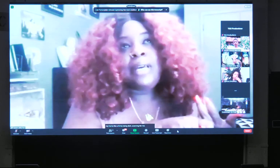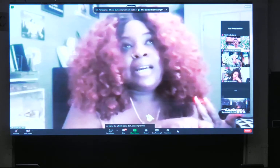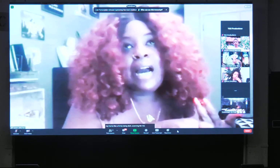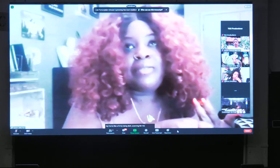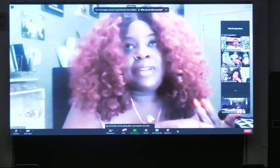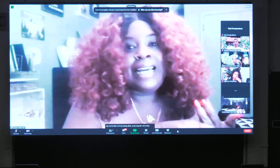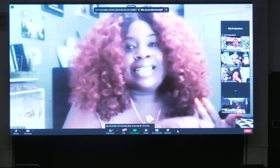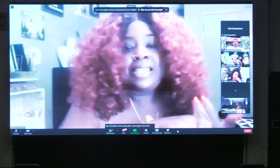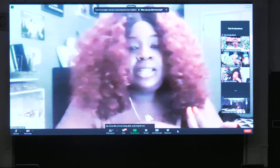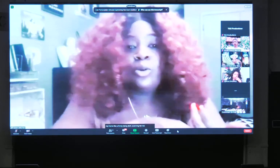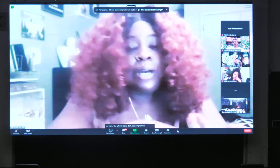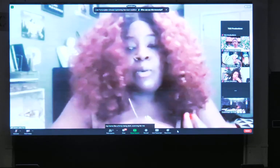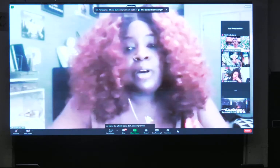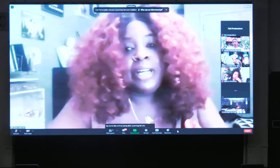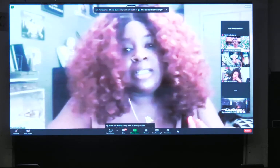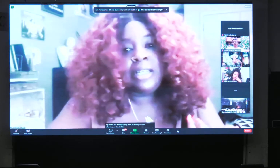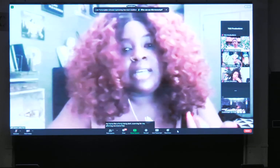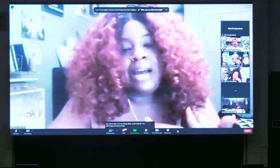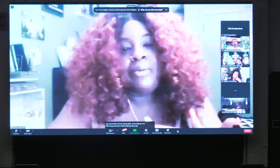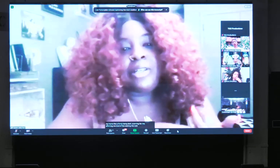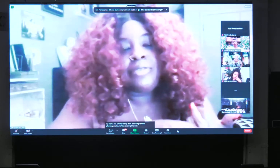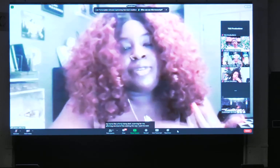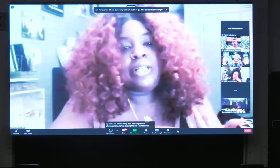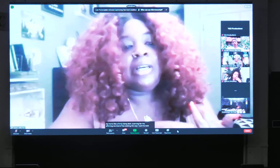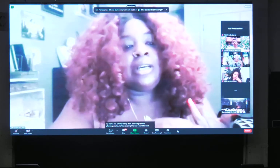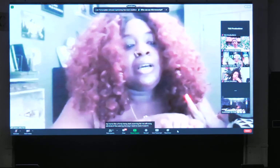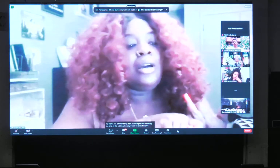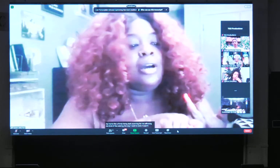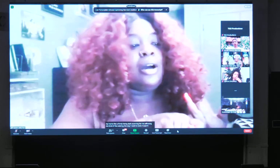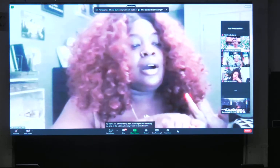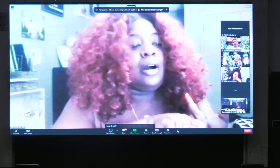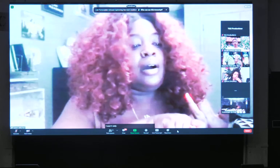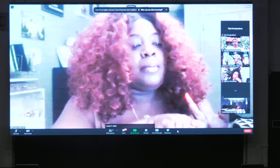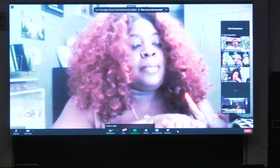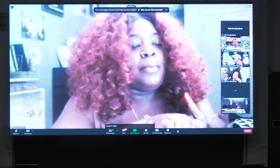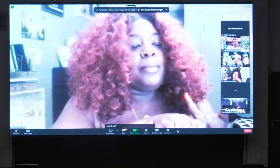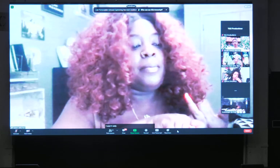affirming me kind of like existing the way I want to exist. I wasn't really,